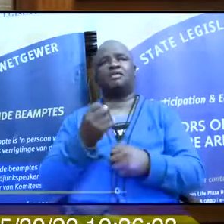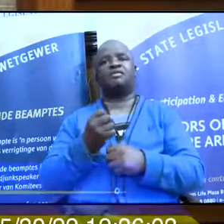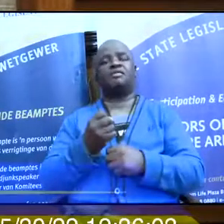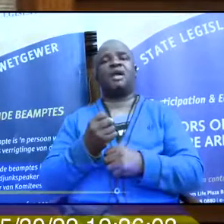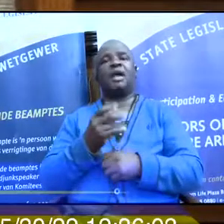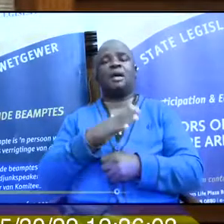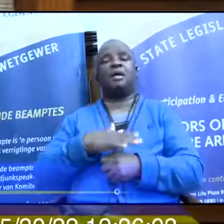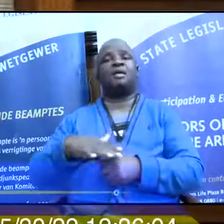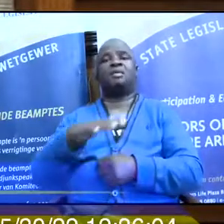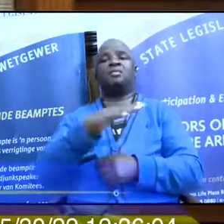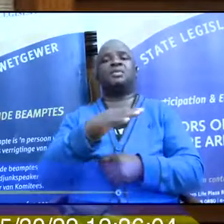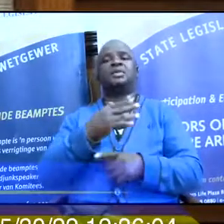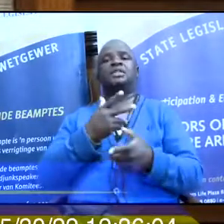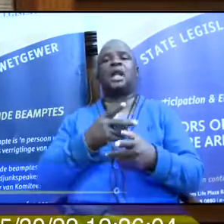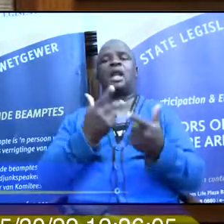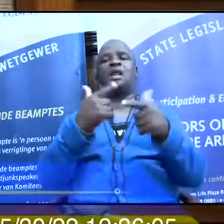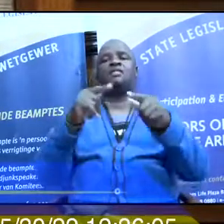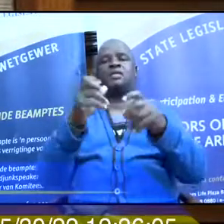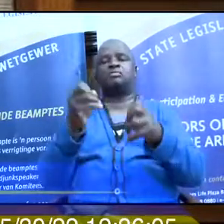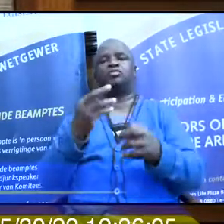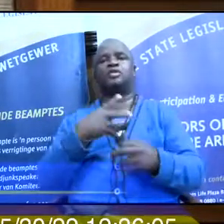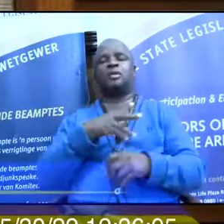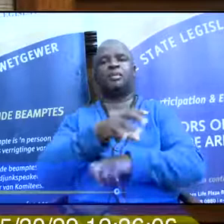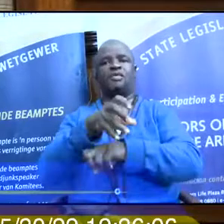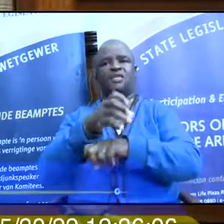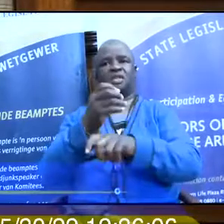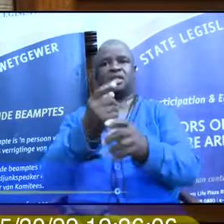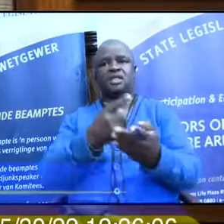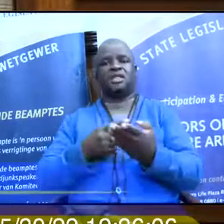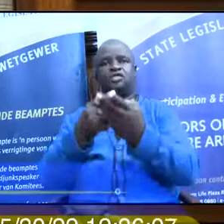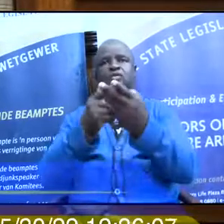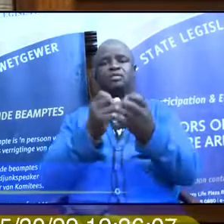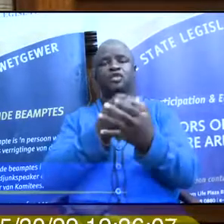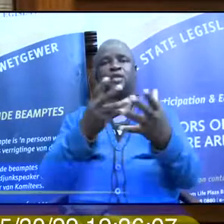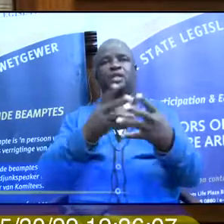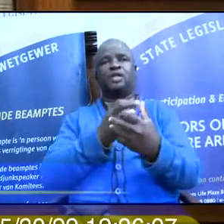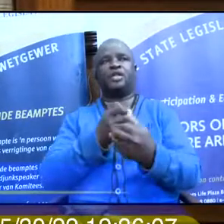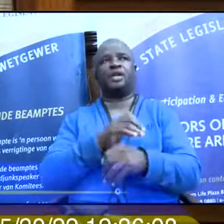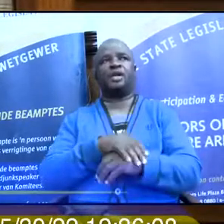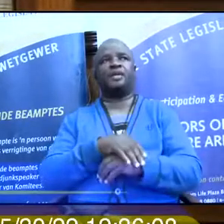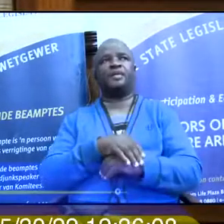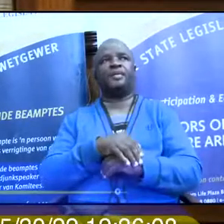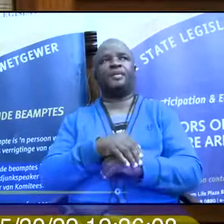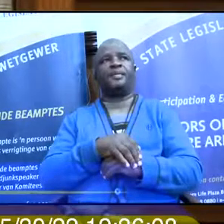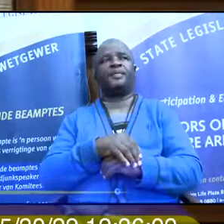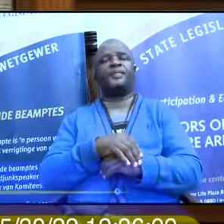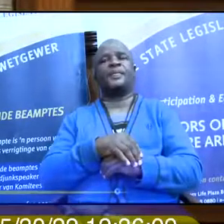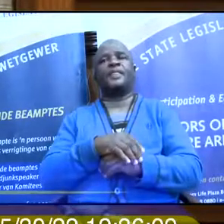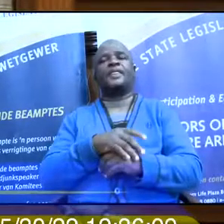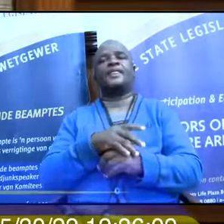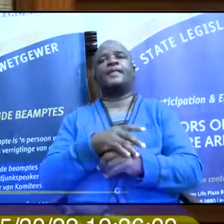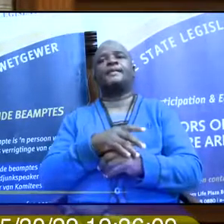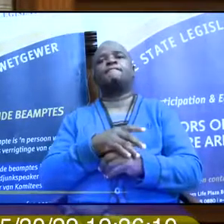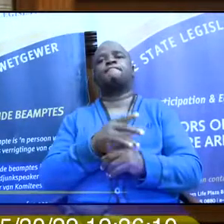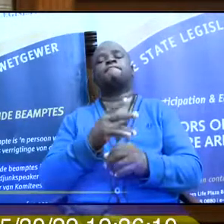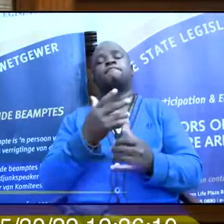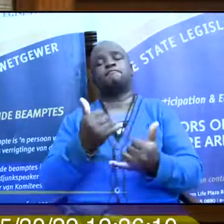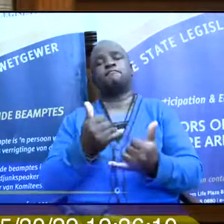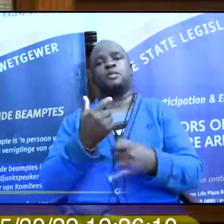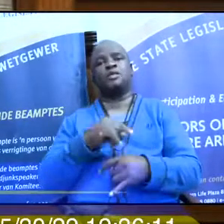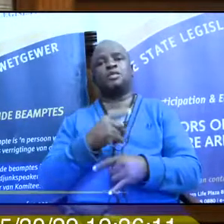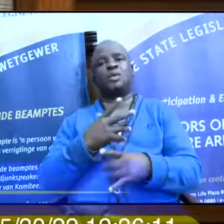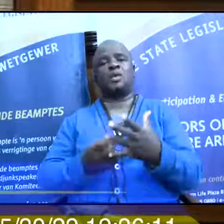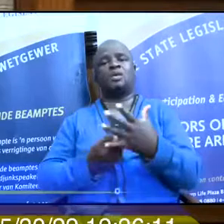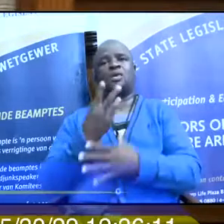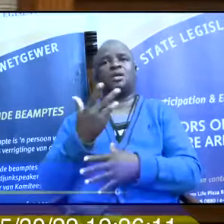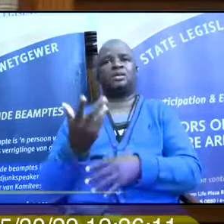the state of collective bargaining in the in the province at large to present part of the issues that we want to raise